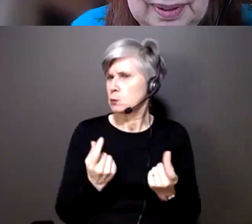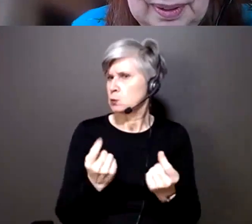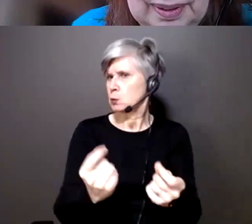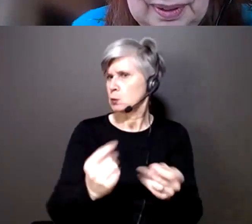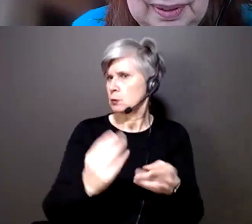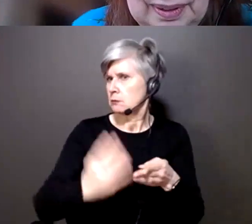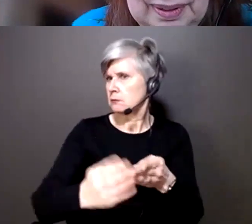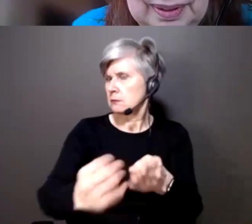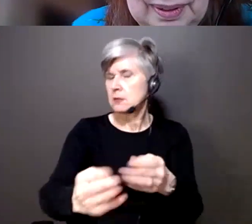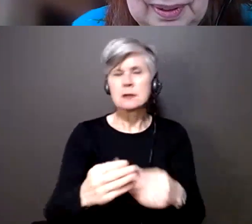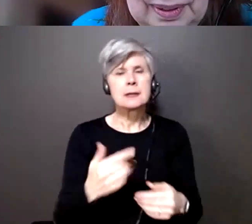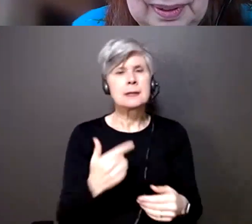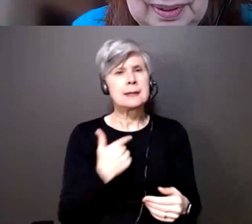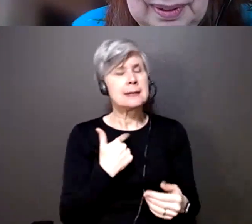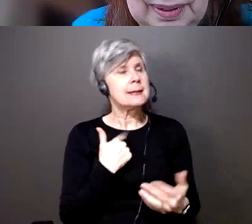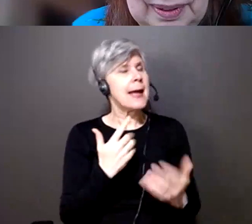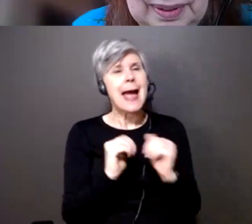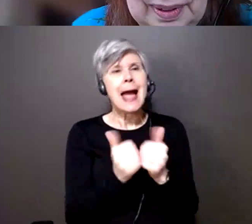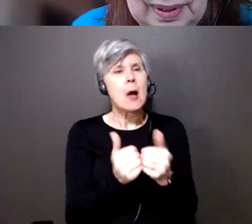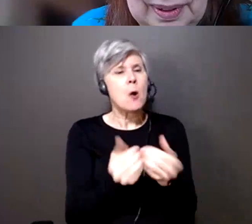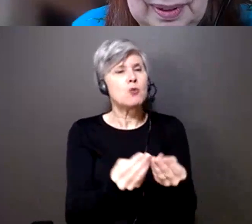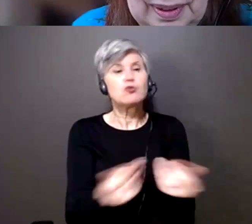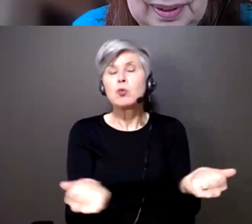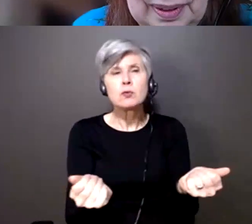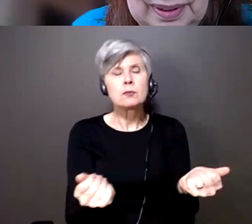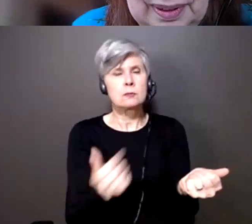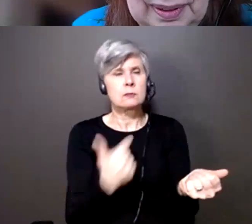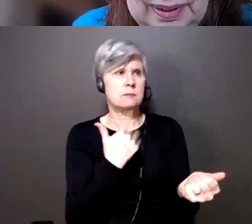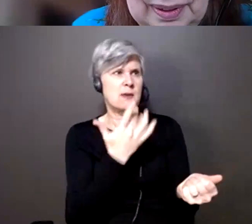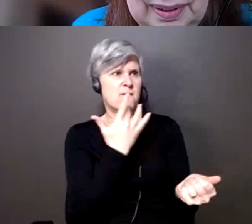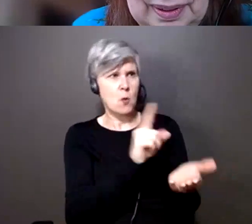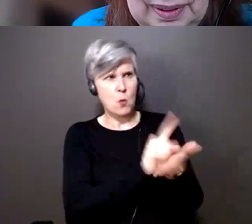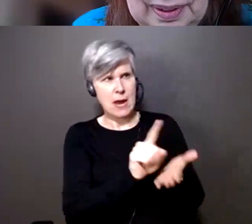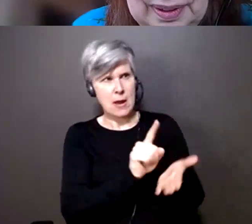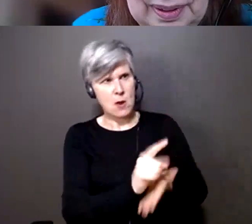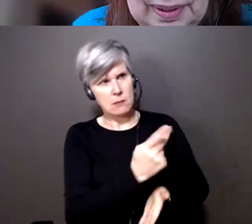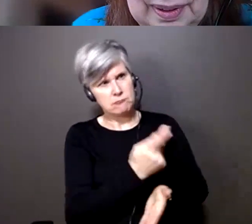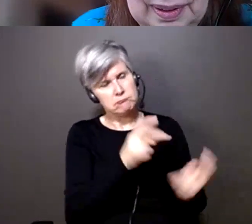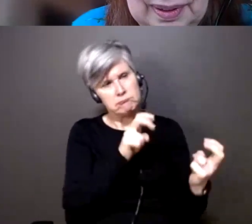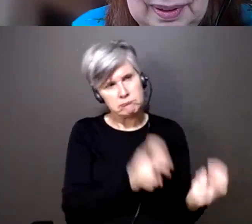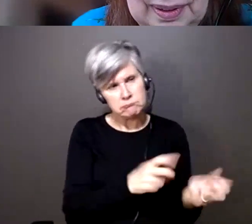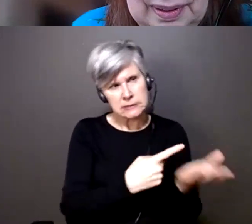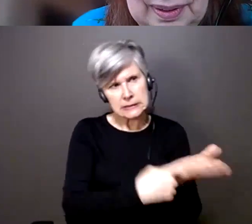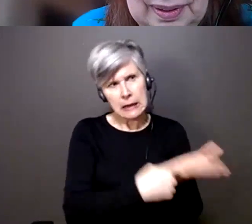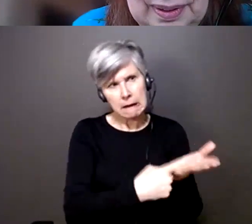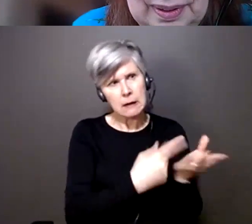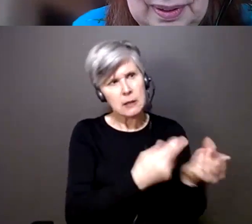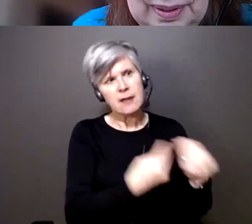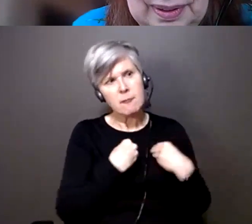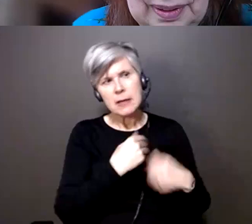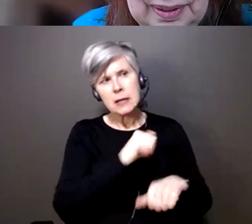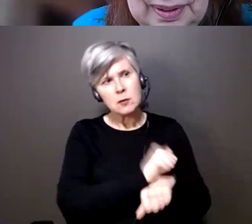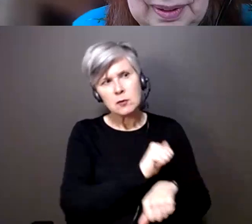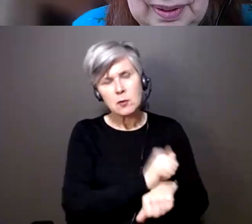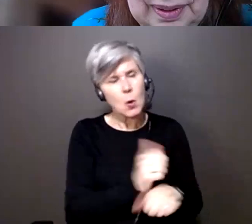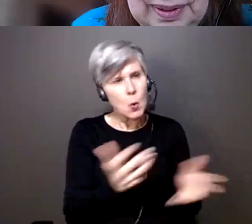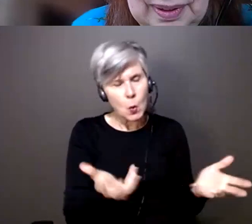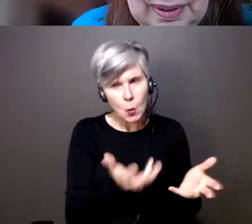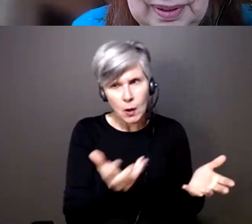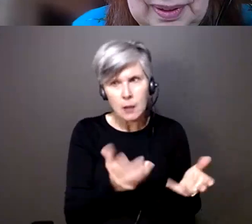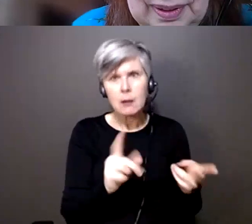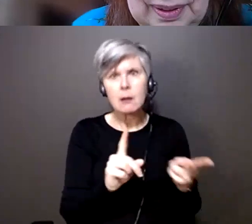have weekly touch base meetings with you to define my priorities. The second solution I proposed is that I be provided with a written tasking